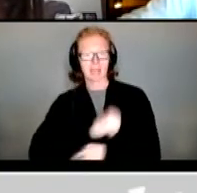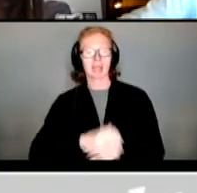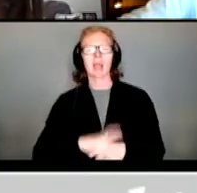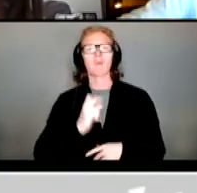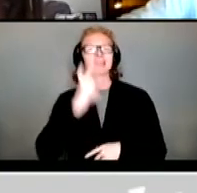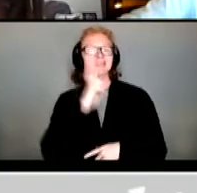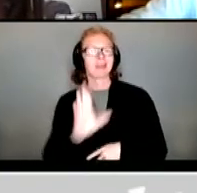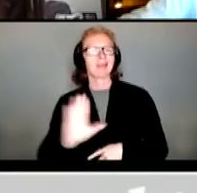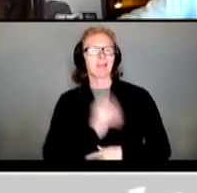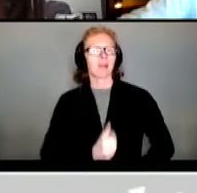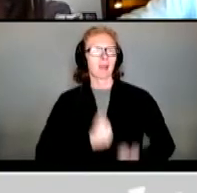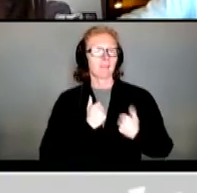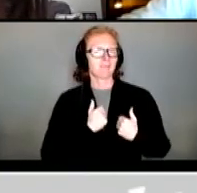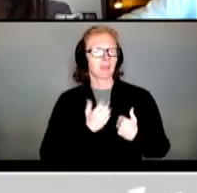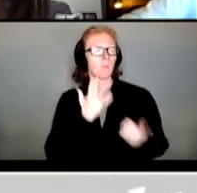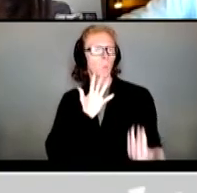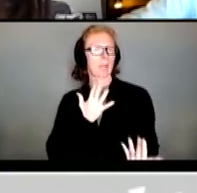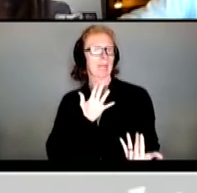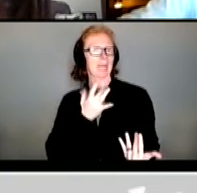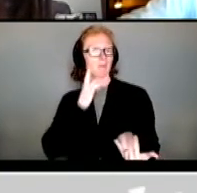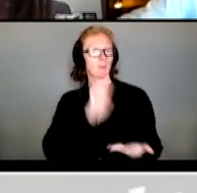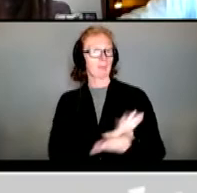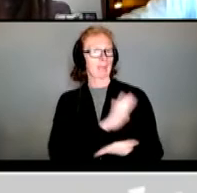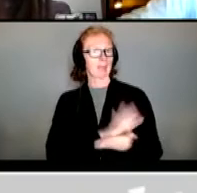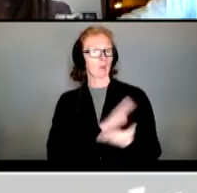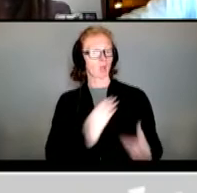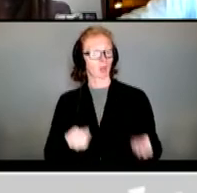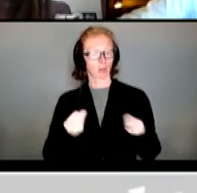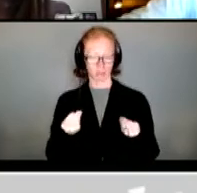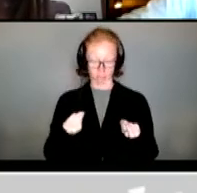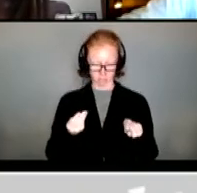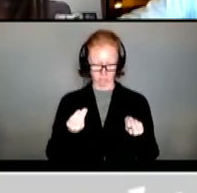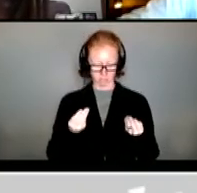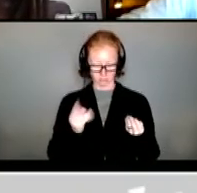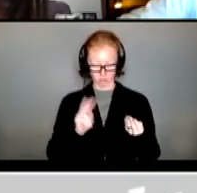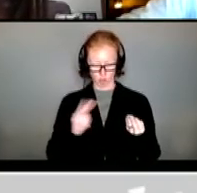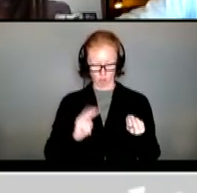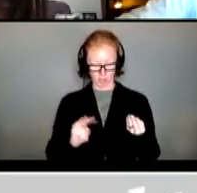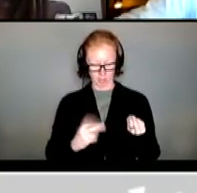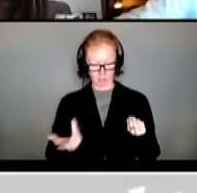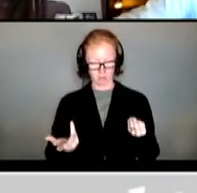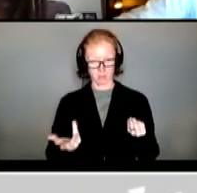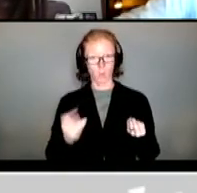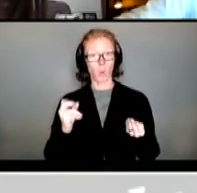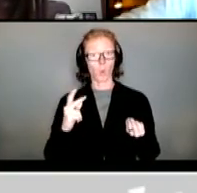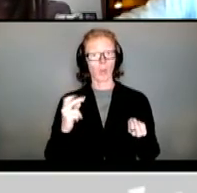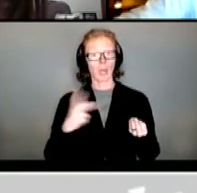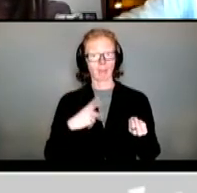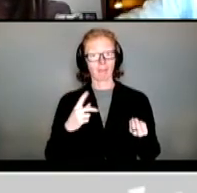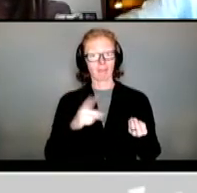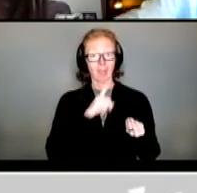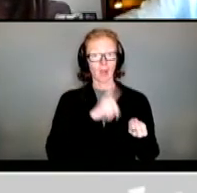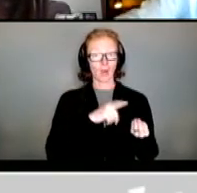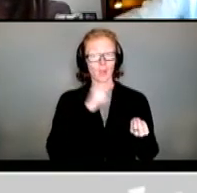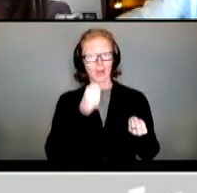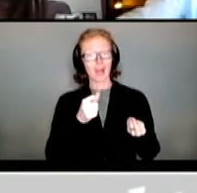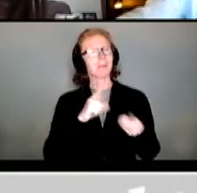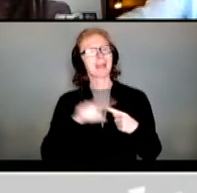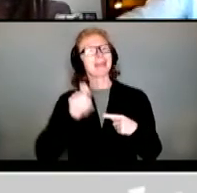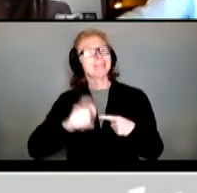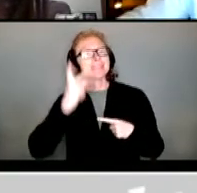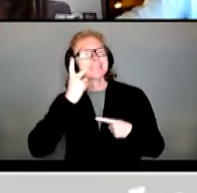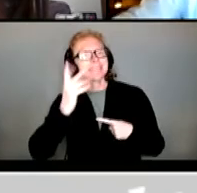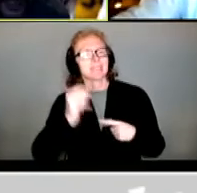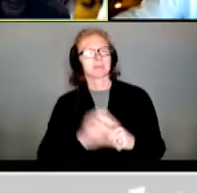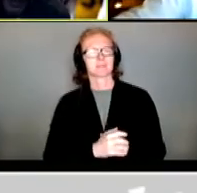everyday lives. And I just waiting on some paperwork to come back to me to look at to say, oh, okay, they are or they're not doing it, because